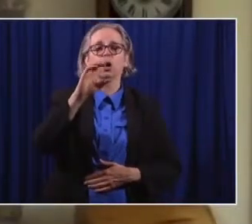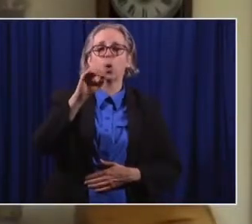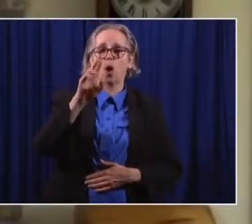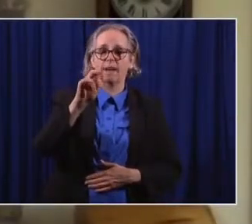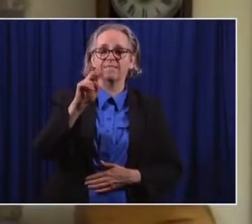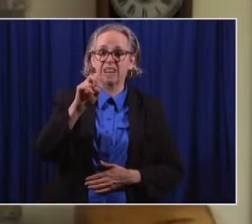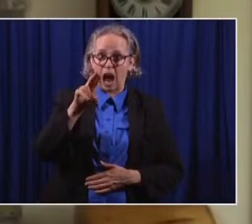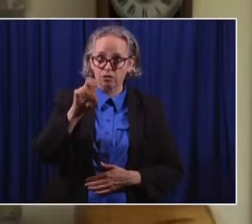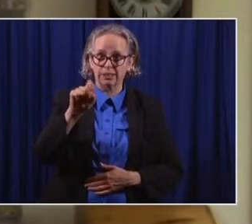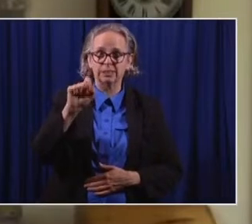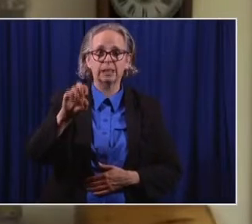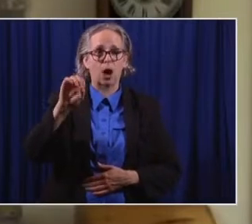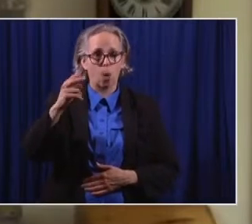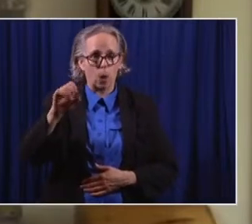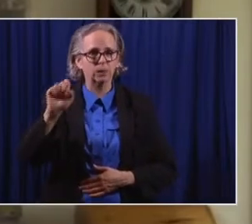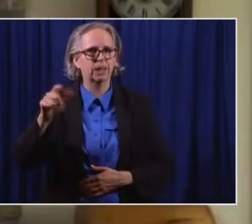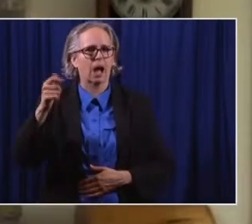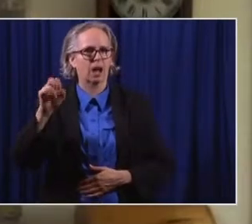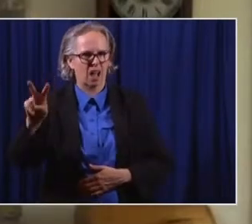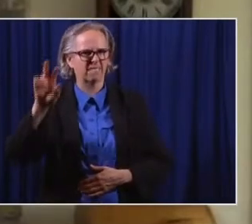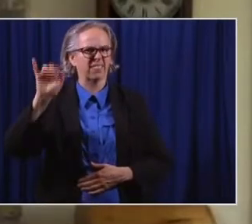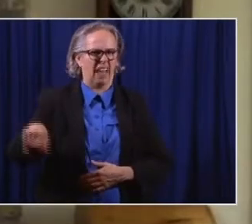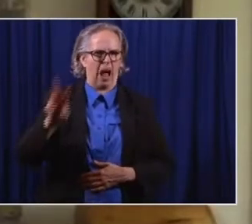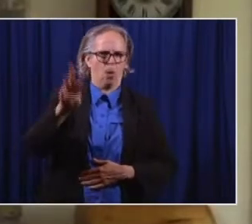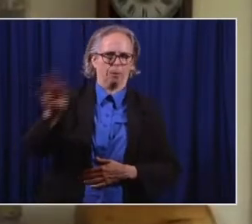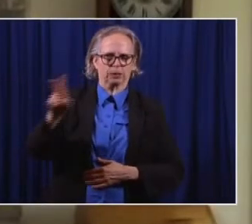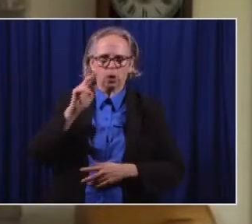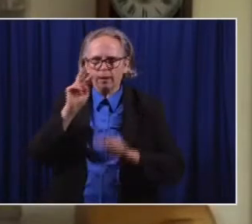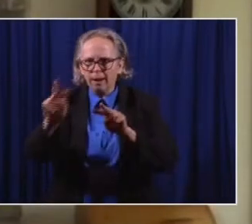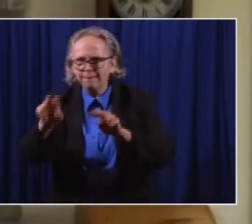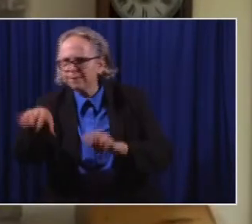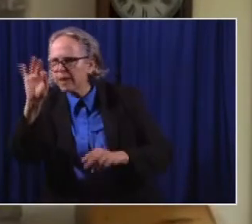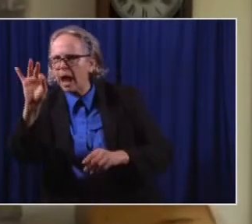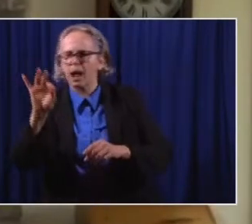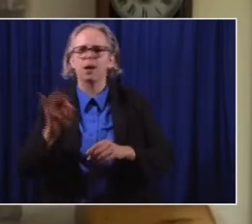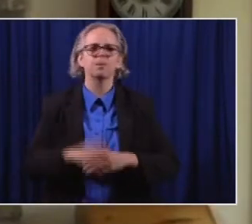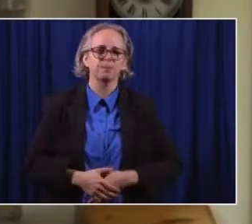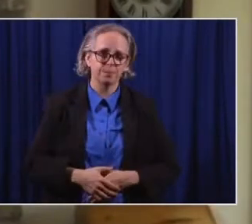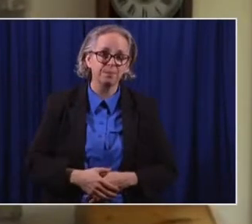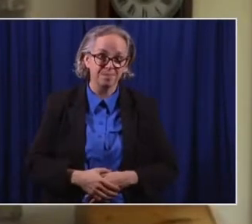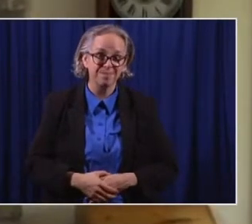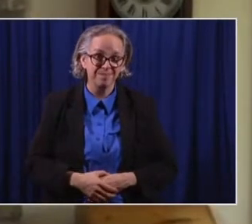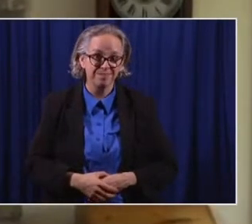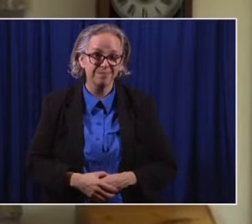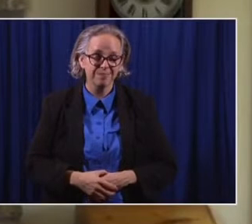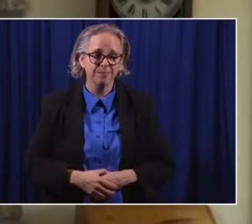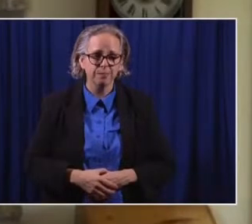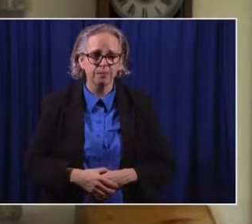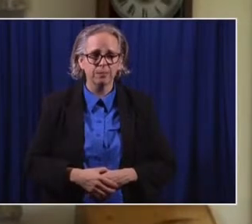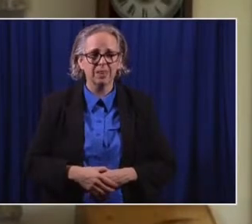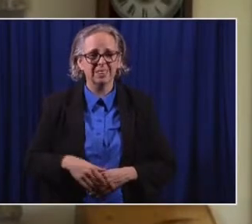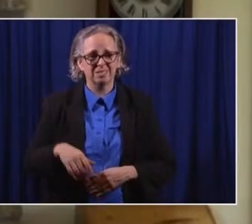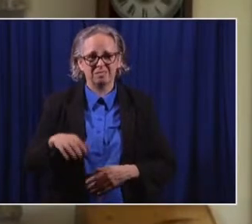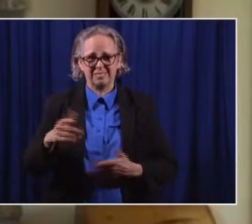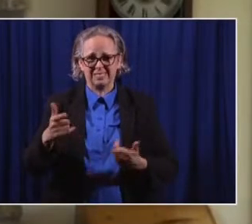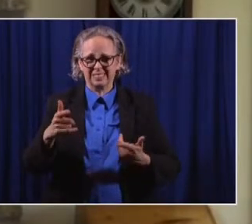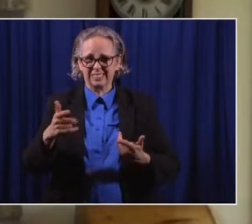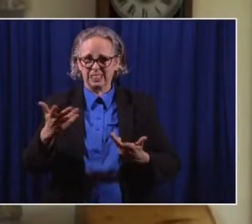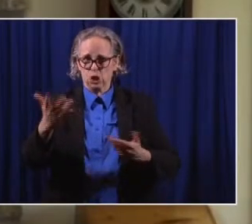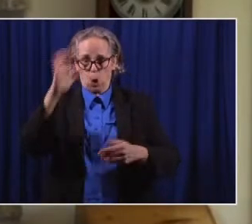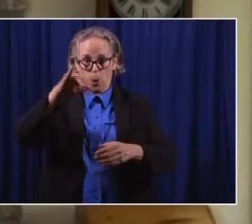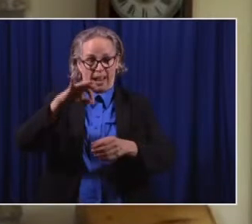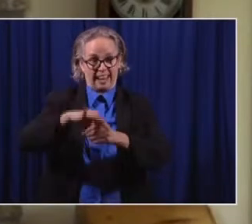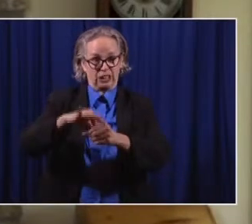With the election coming up, I want to brief you on a voter registration issue which arose recently and has since